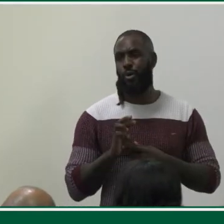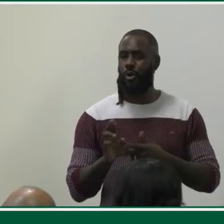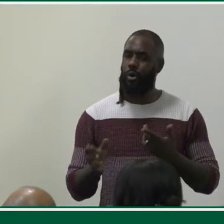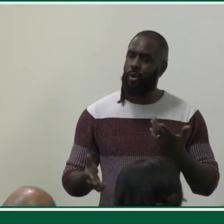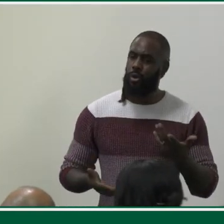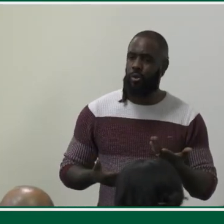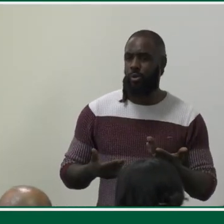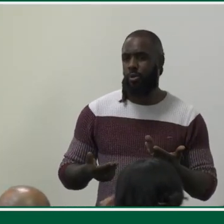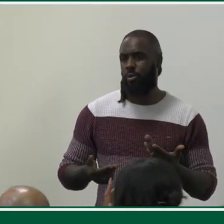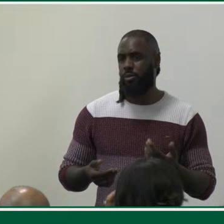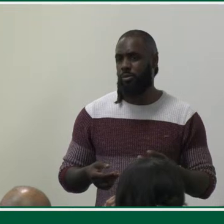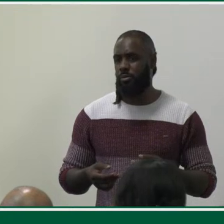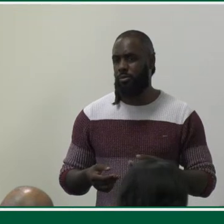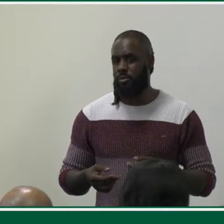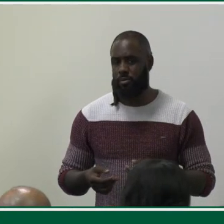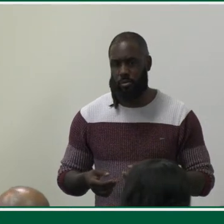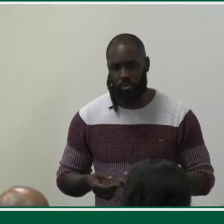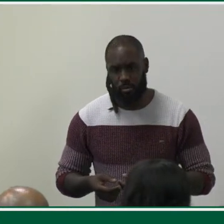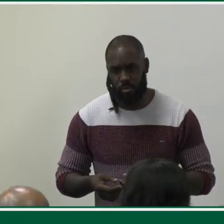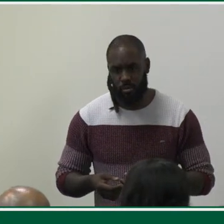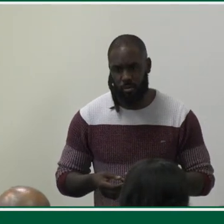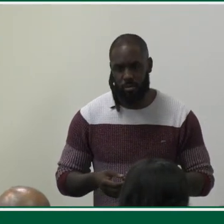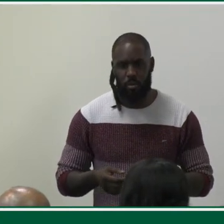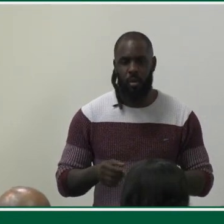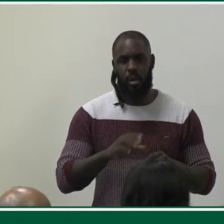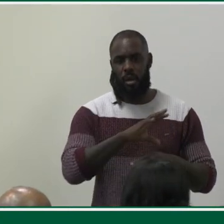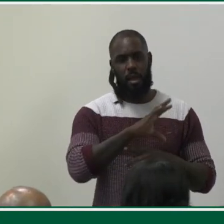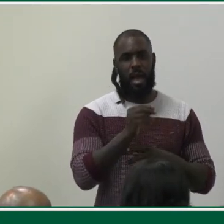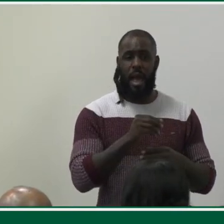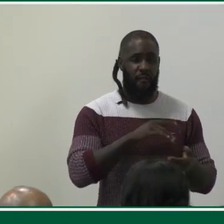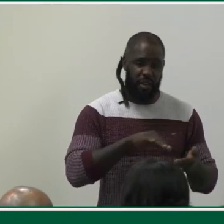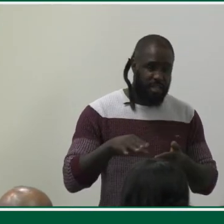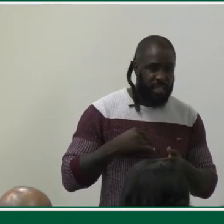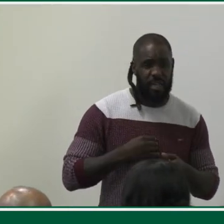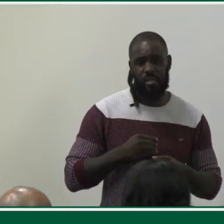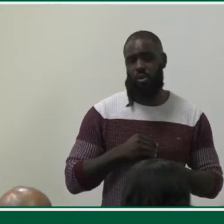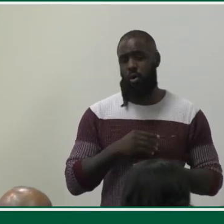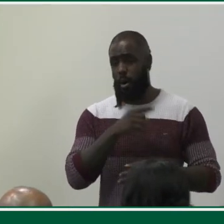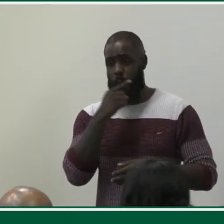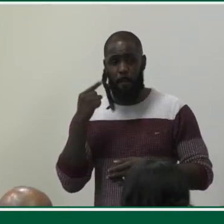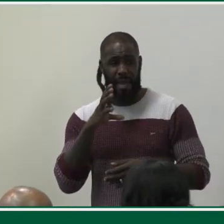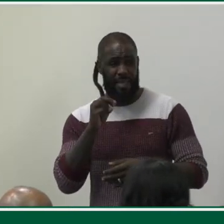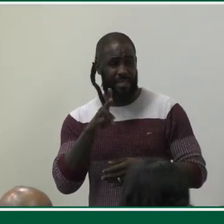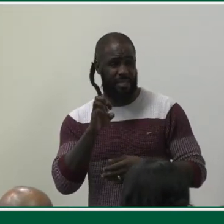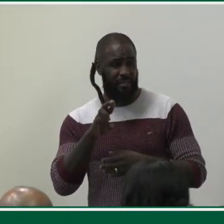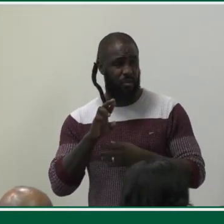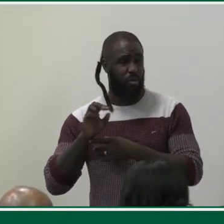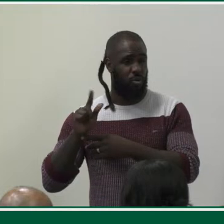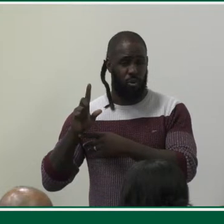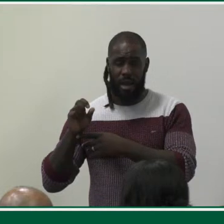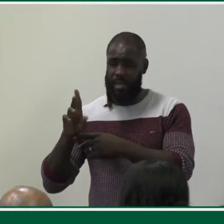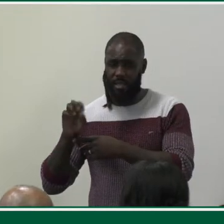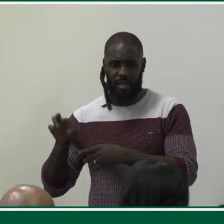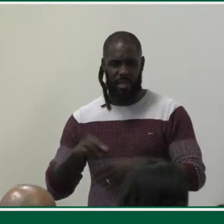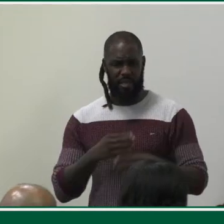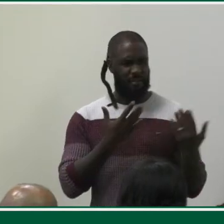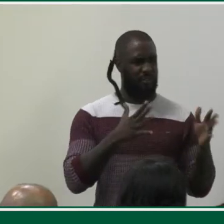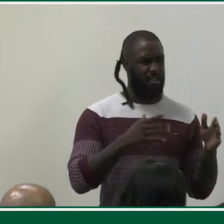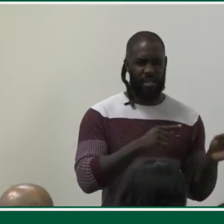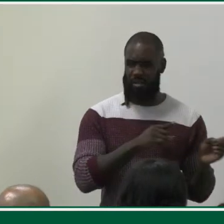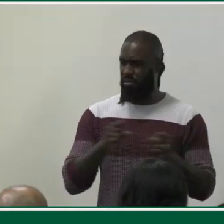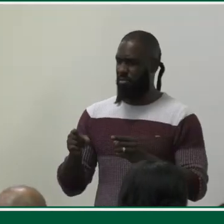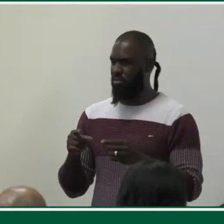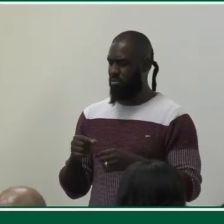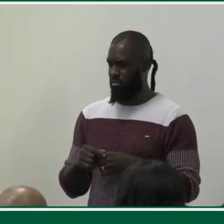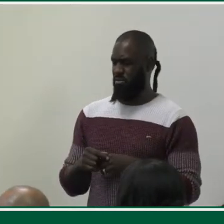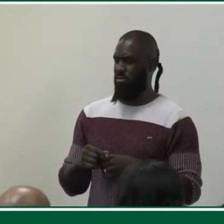like Papa Doc Duyaye or Black civil rights, and like all these amazing things. And then after that, then you're in geology 101. It's like, oh,